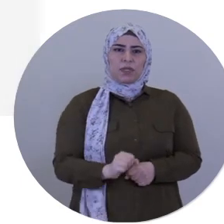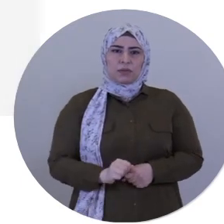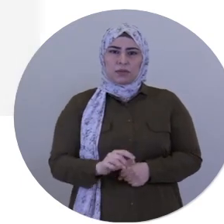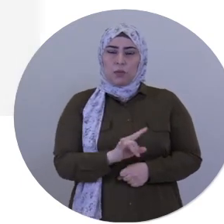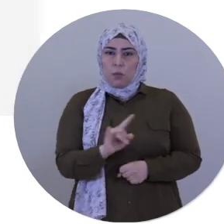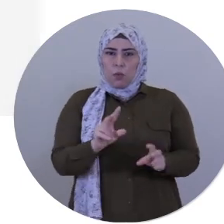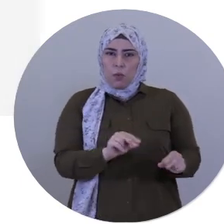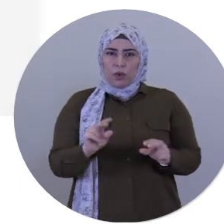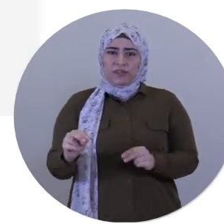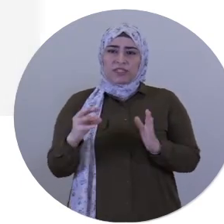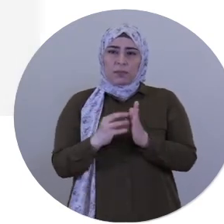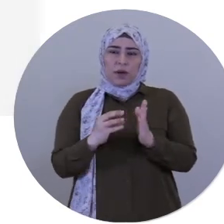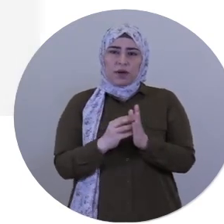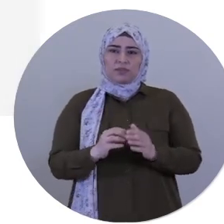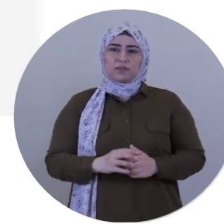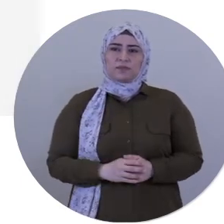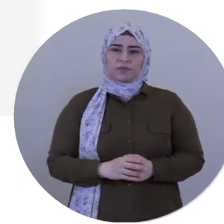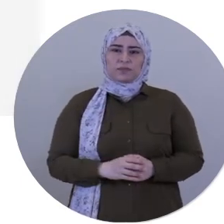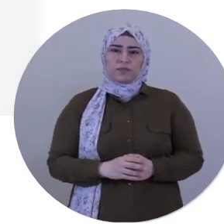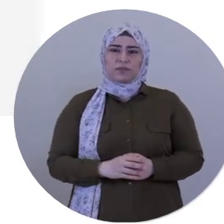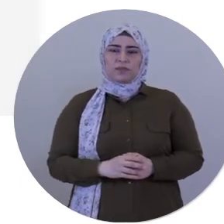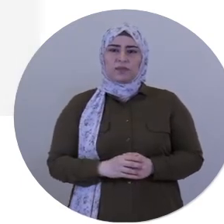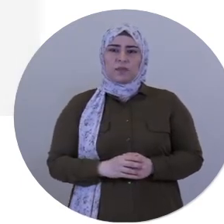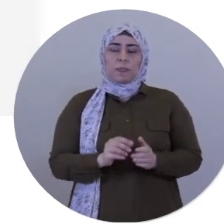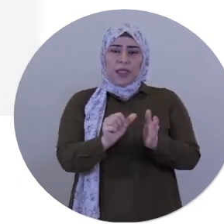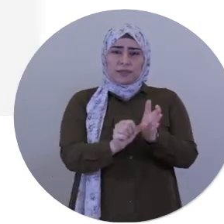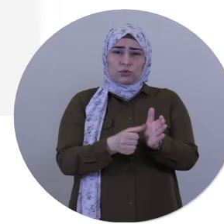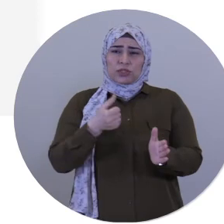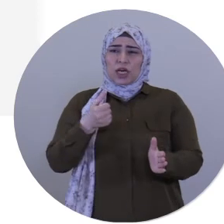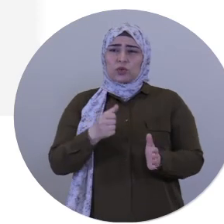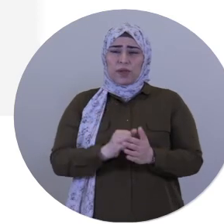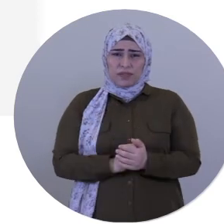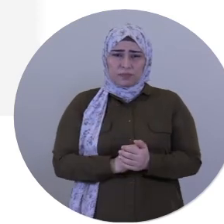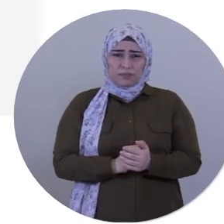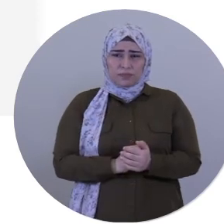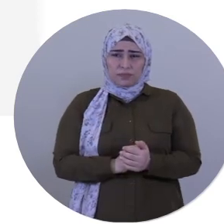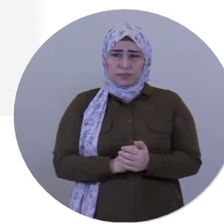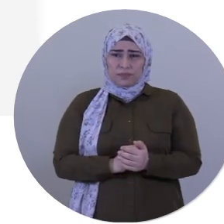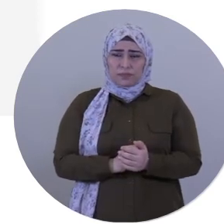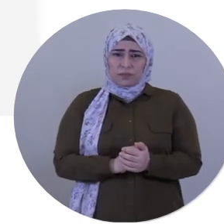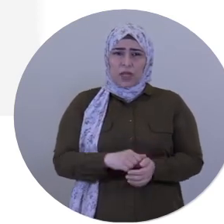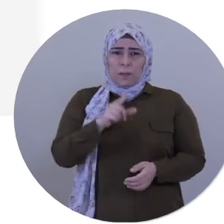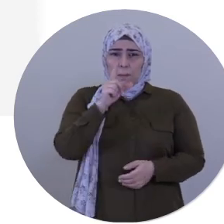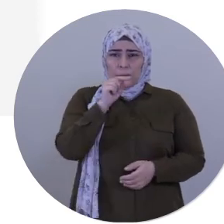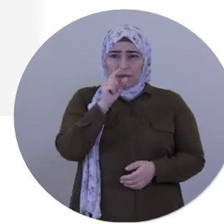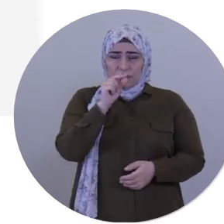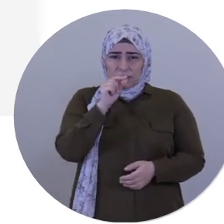I am using here a connector to begin my paragraph. I can say to start with or to begin